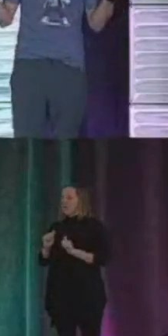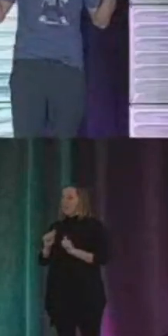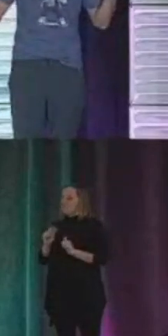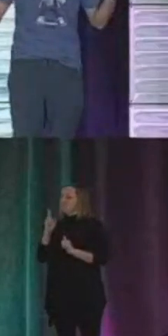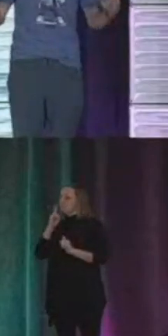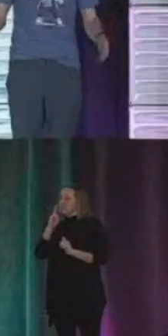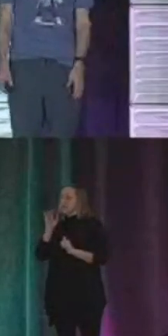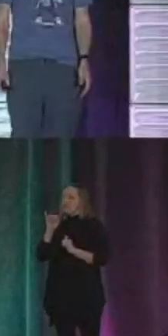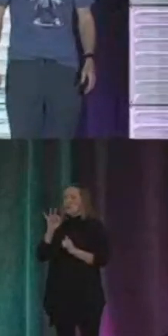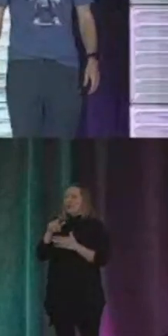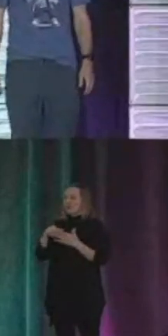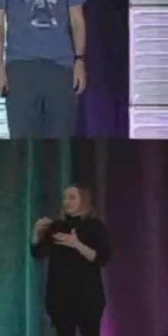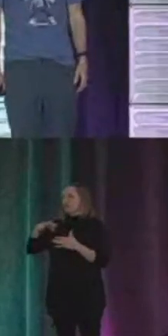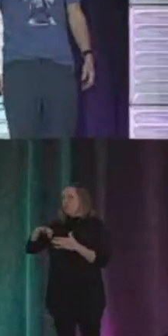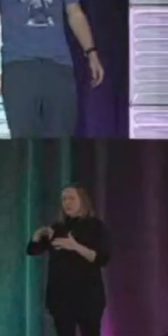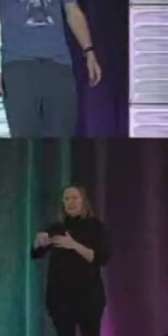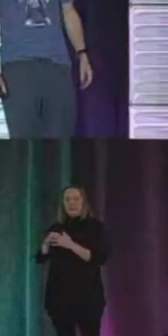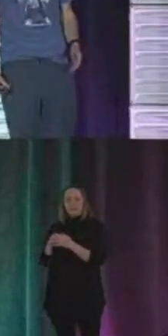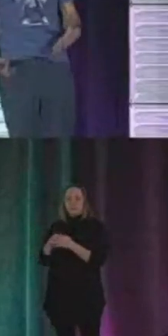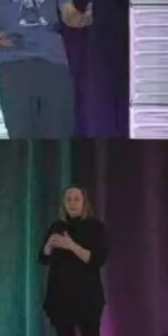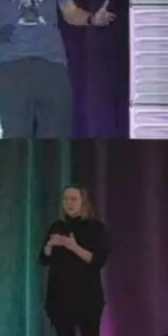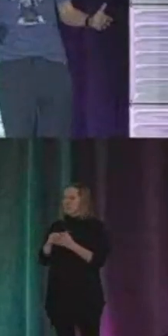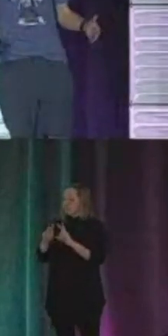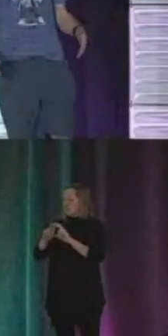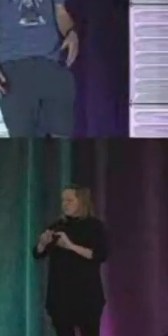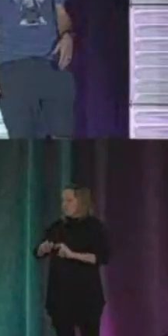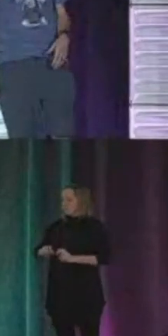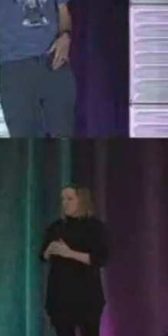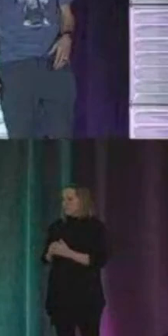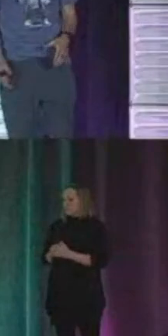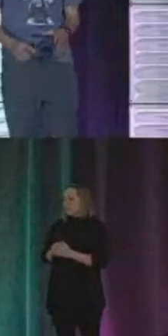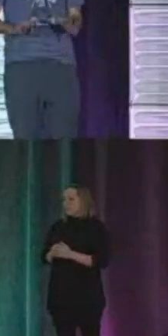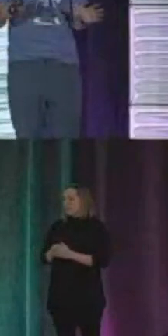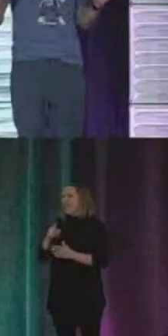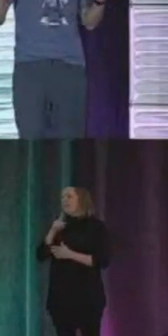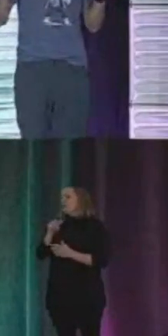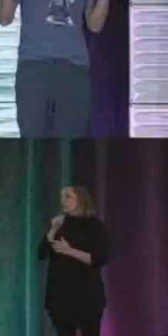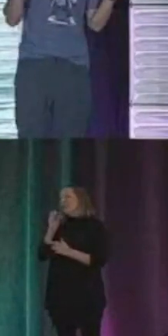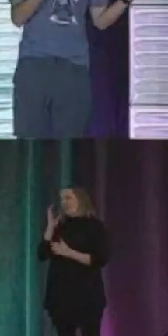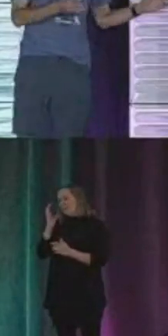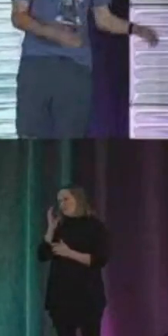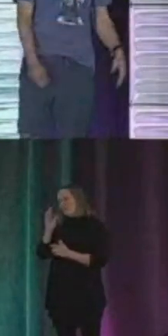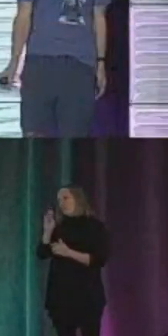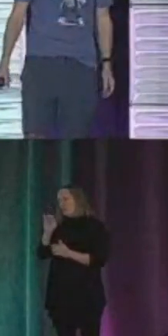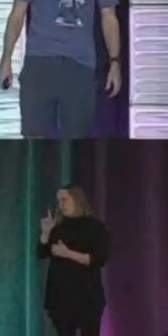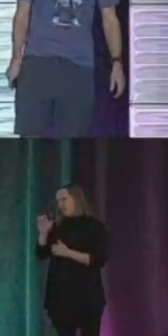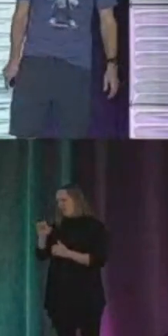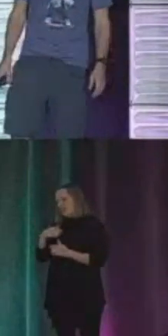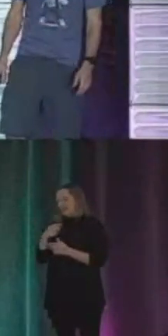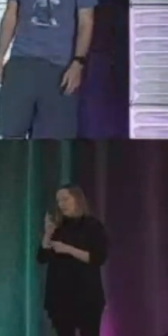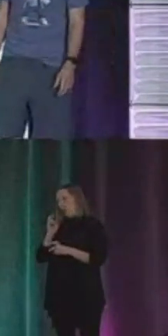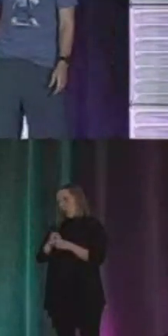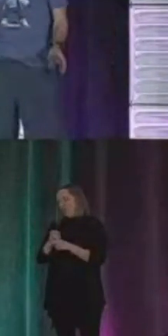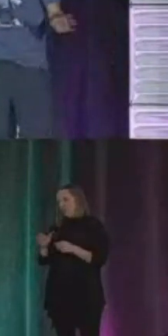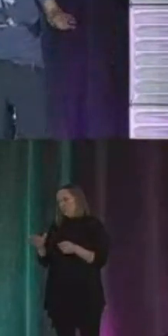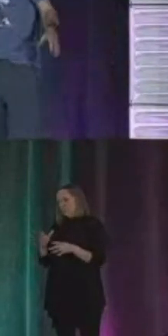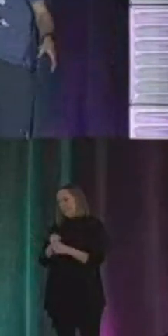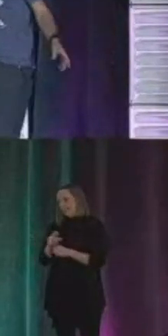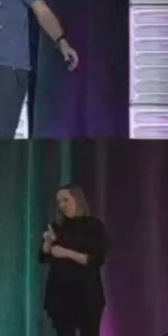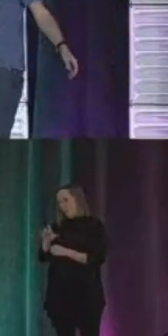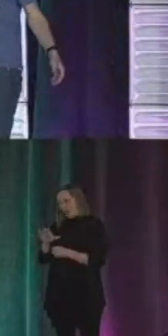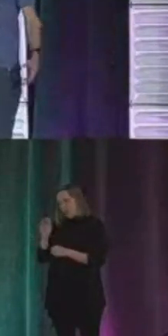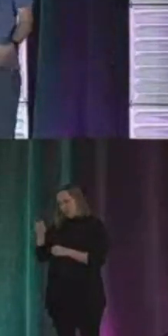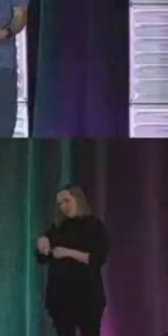see like what are the scores on this. And I'm sure that this wasn't mobile, because mobile is like really, really hard to get that 100 performance score.